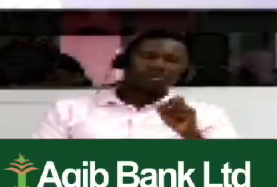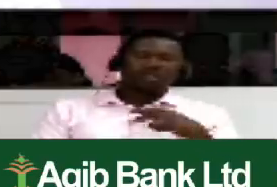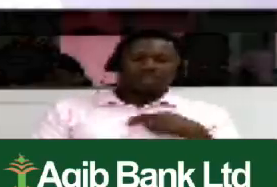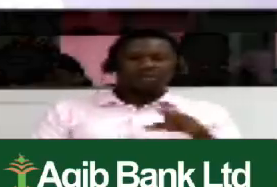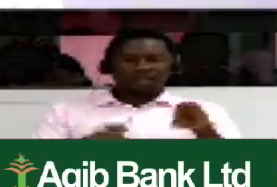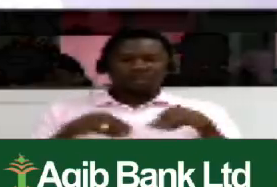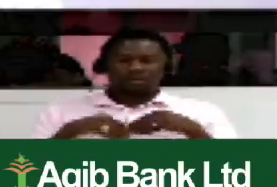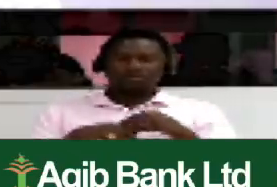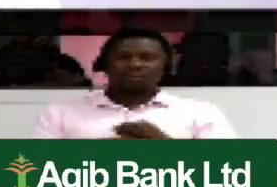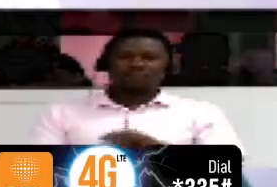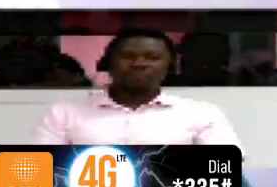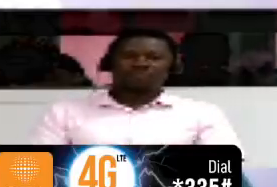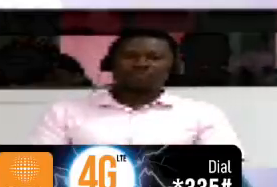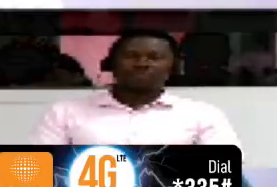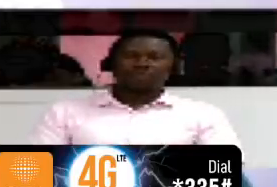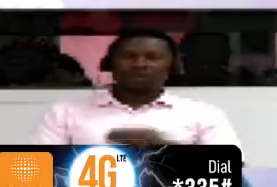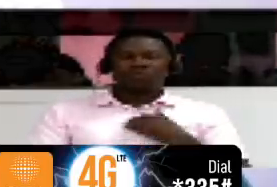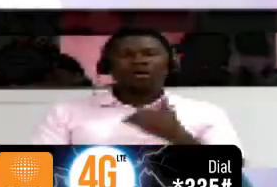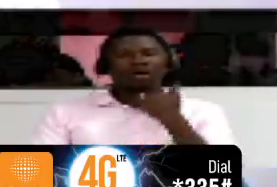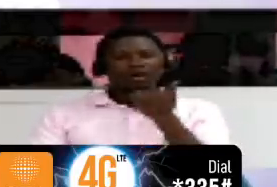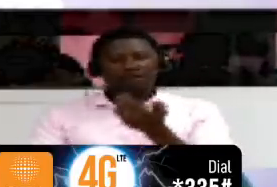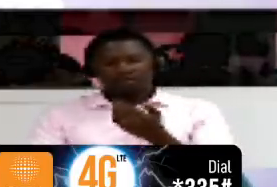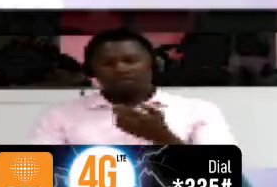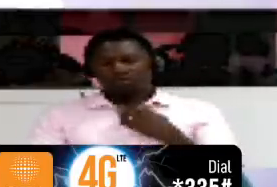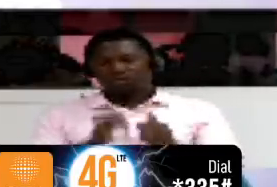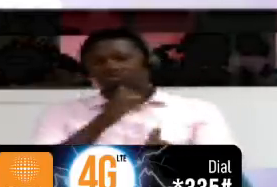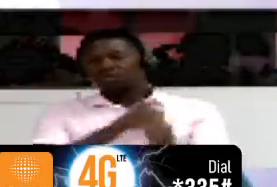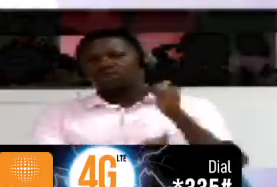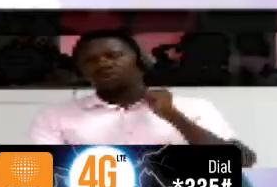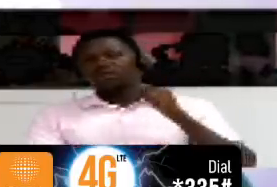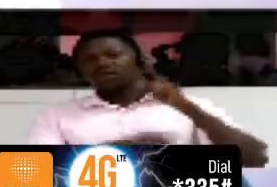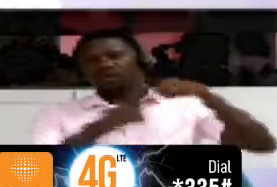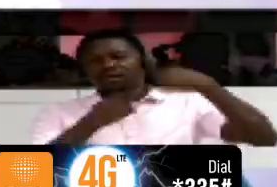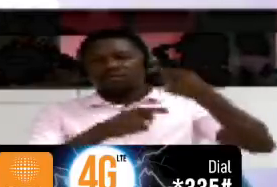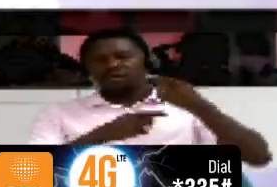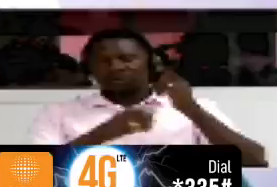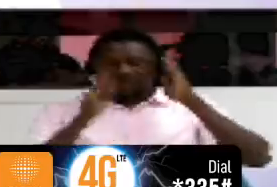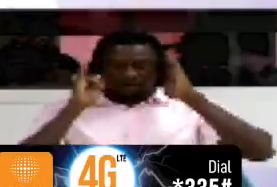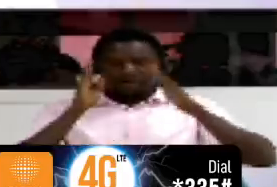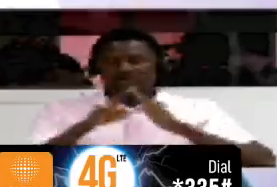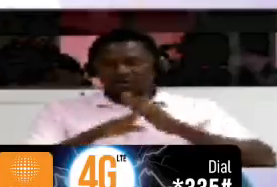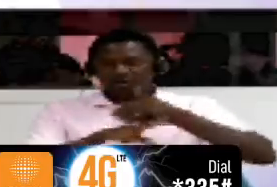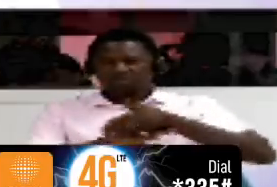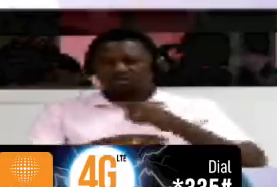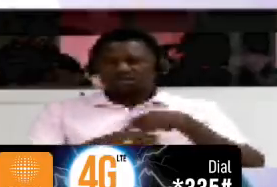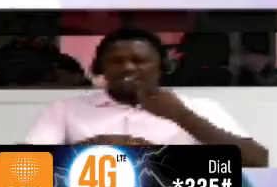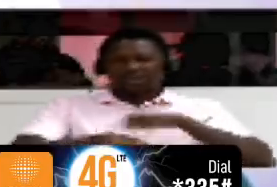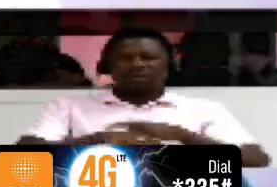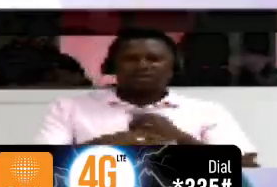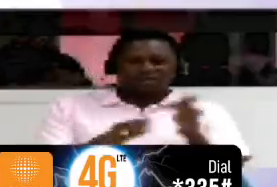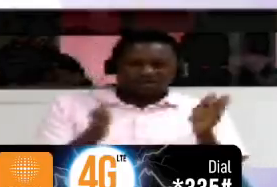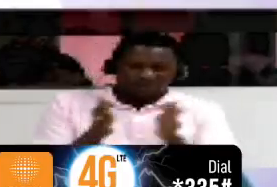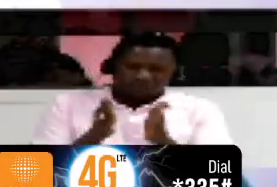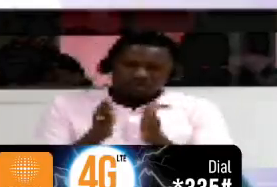he accepted, and then was asked to come back after Tobaske, because then it was very close to